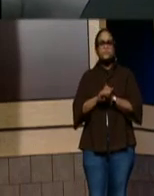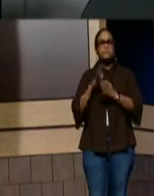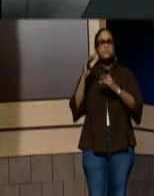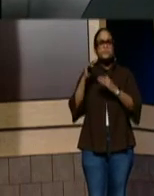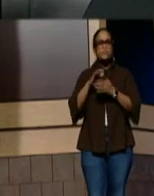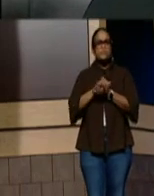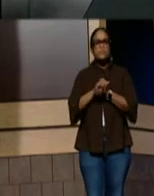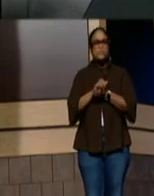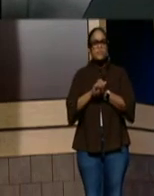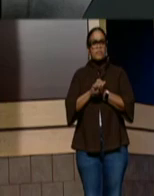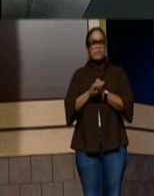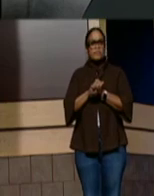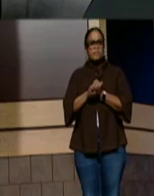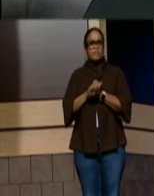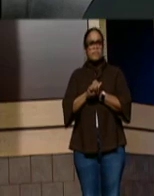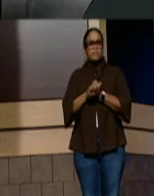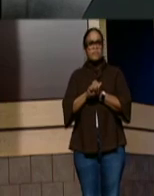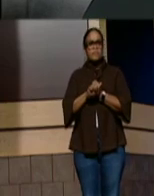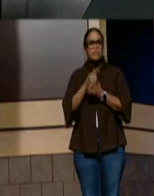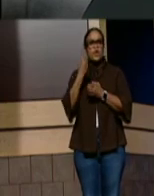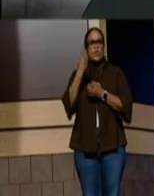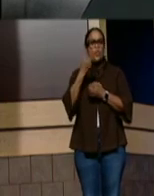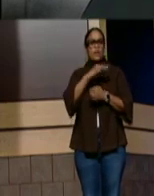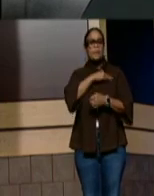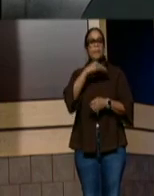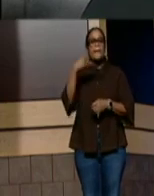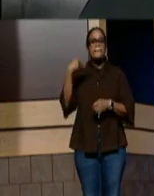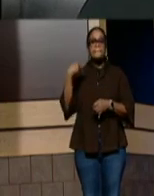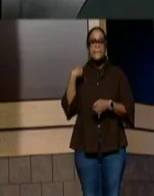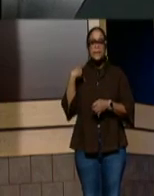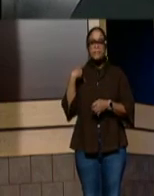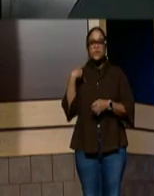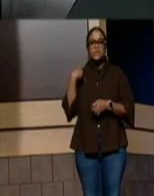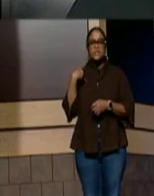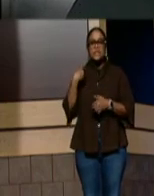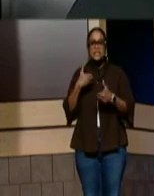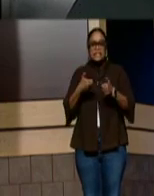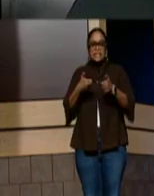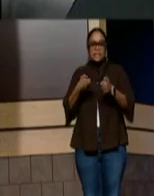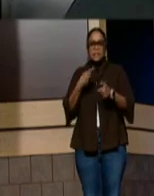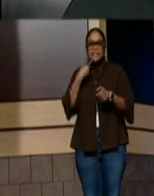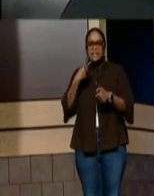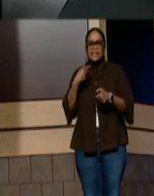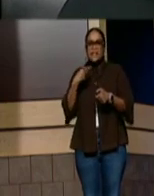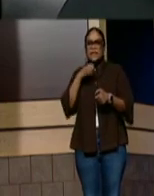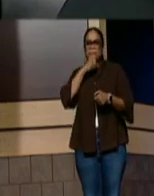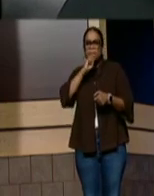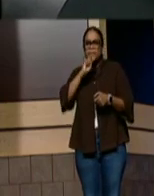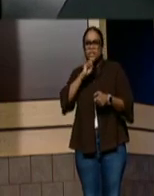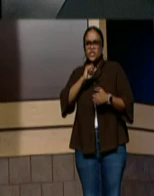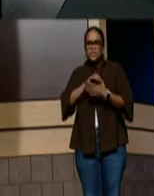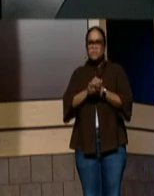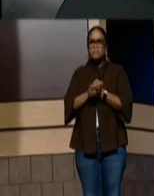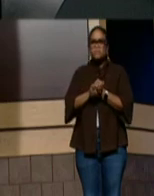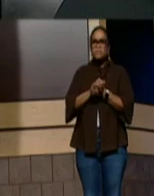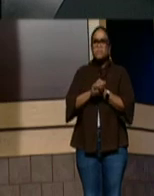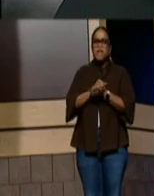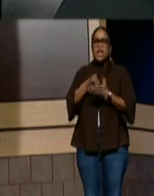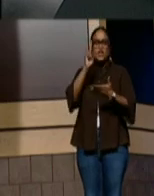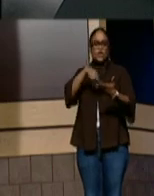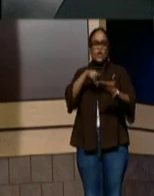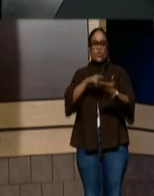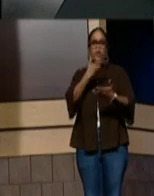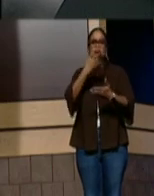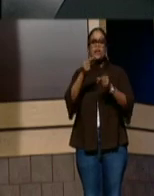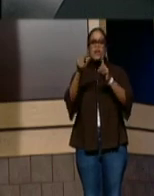phrase devil's advocate. You know, one of my members texted me recently and said, Bishop, we need to do is just believe the word of God. And I have to